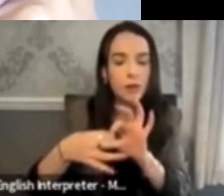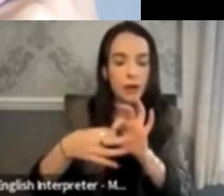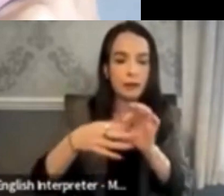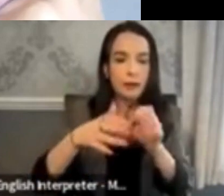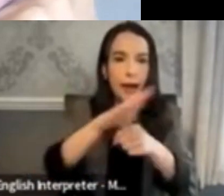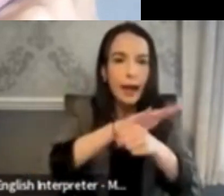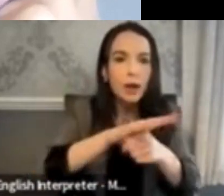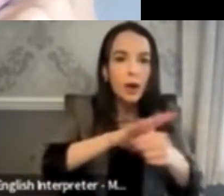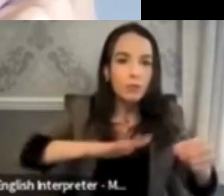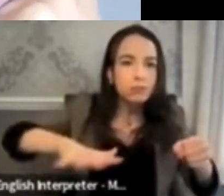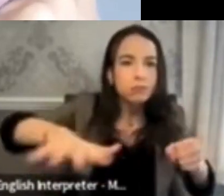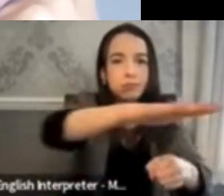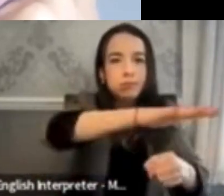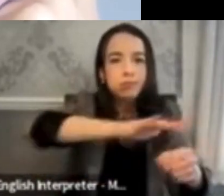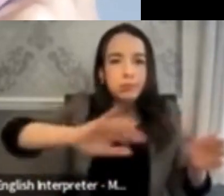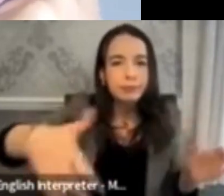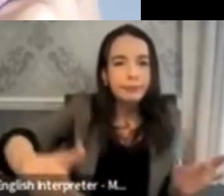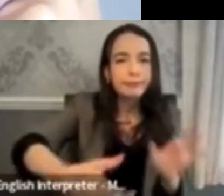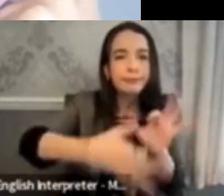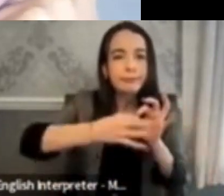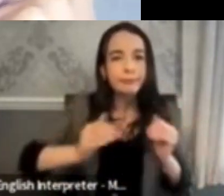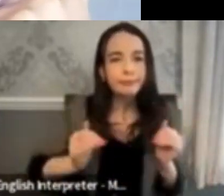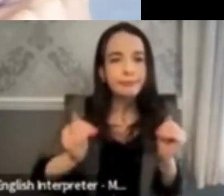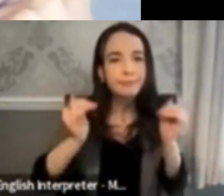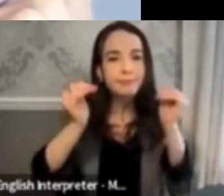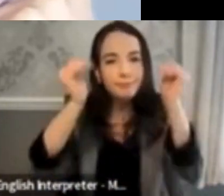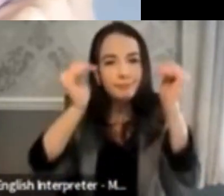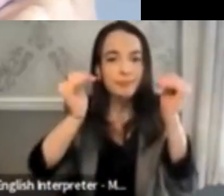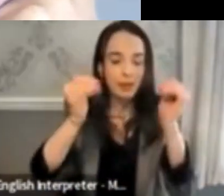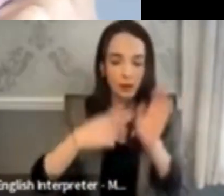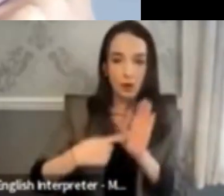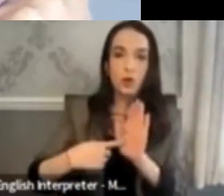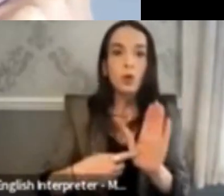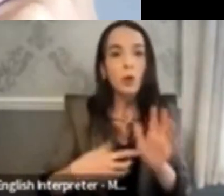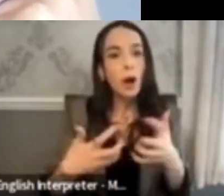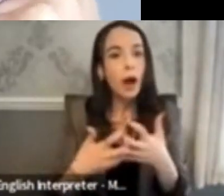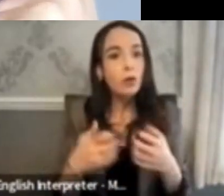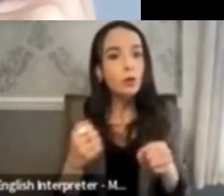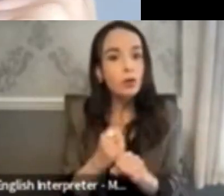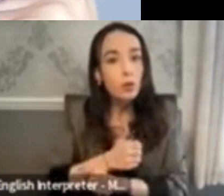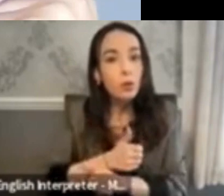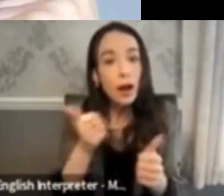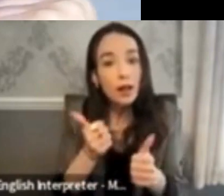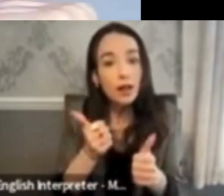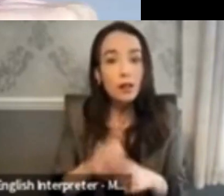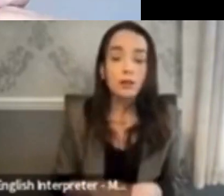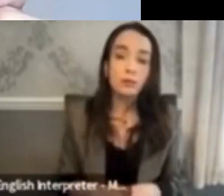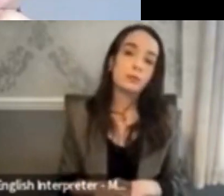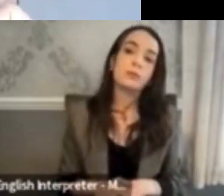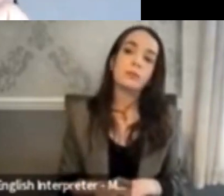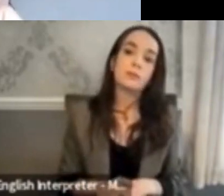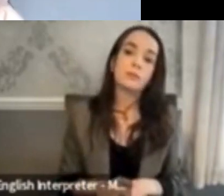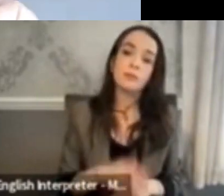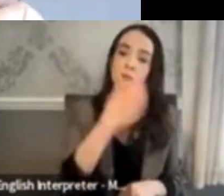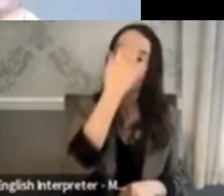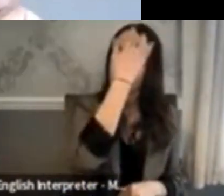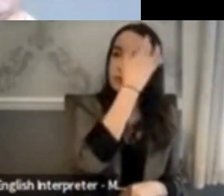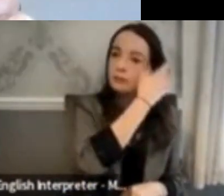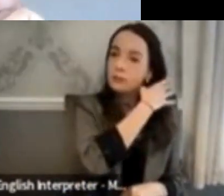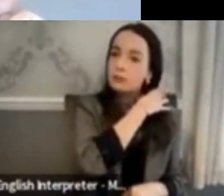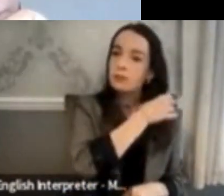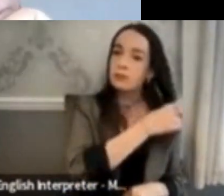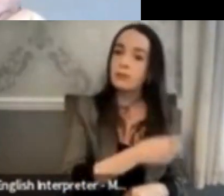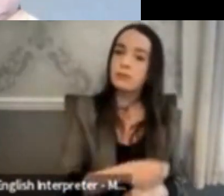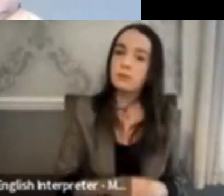and share across partners how to do that well. And I had a really helpful presentation from